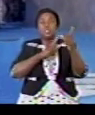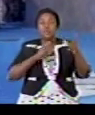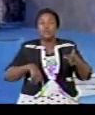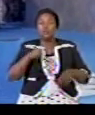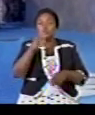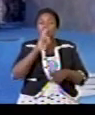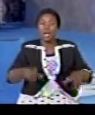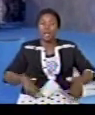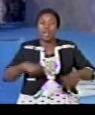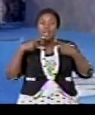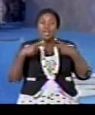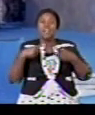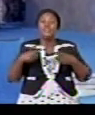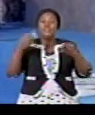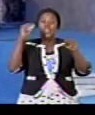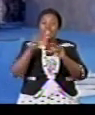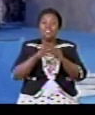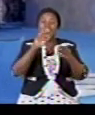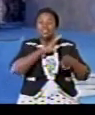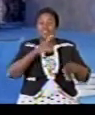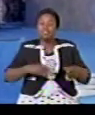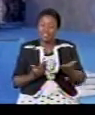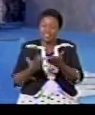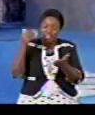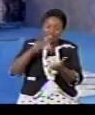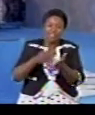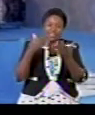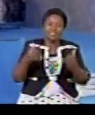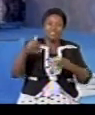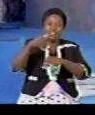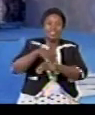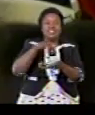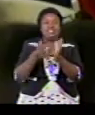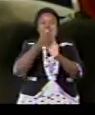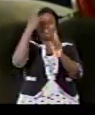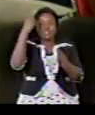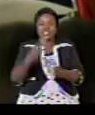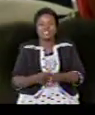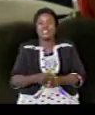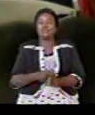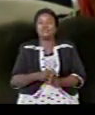are alive in Christ again tonight, in Jesus' name.